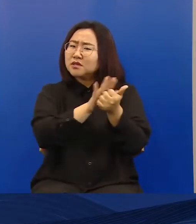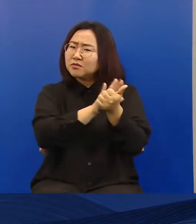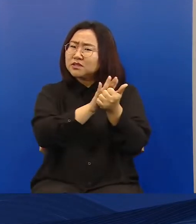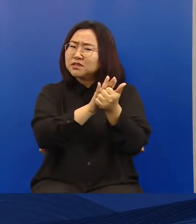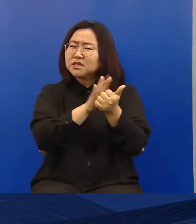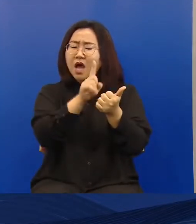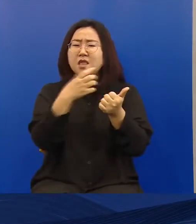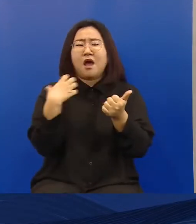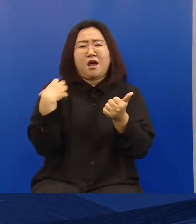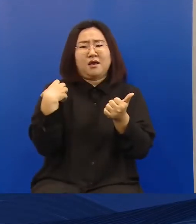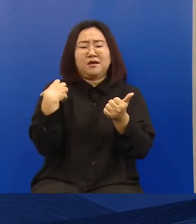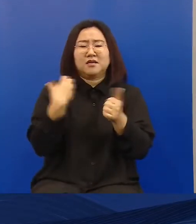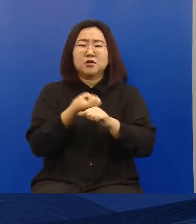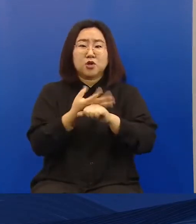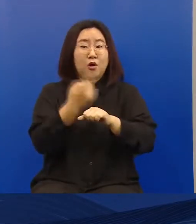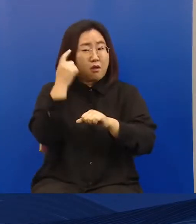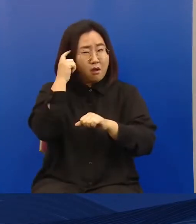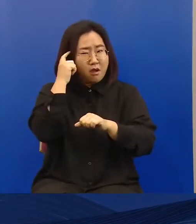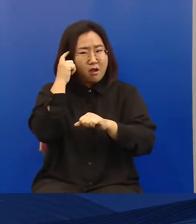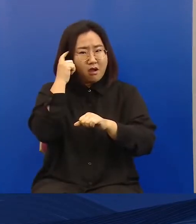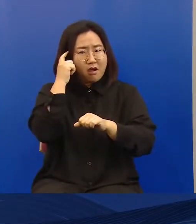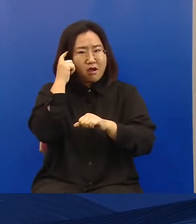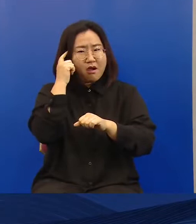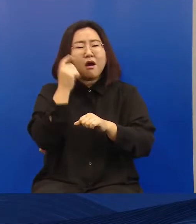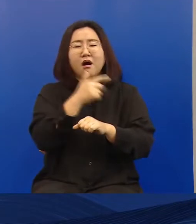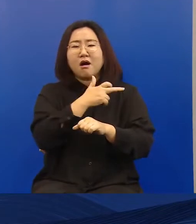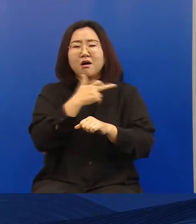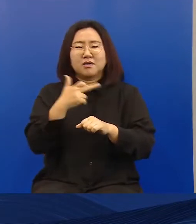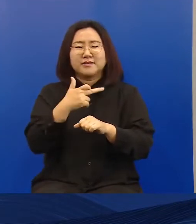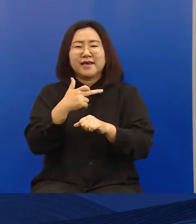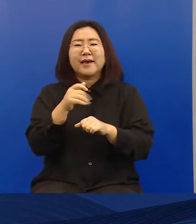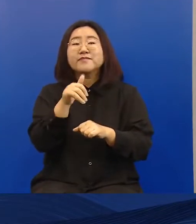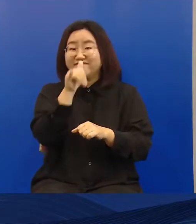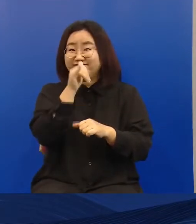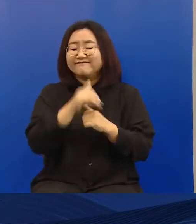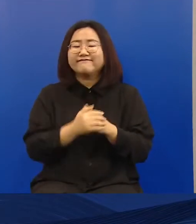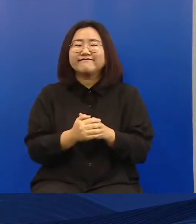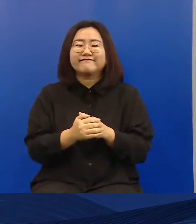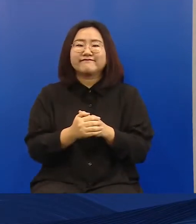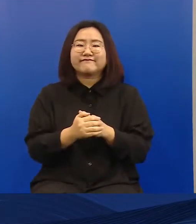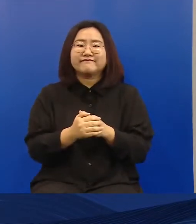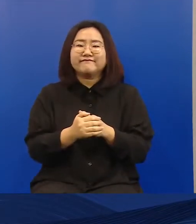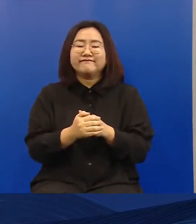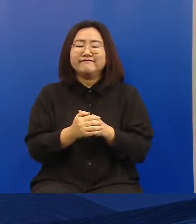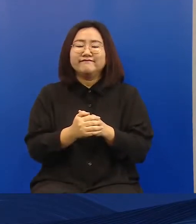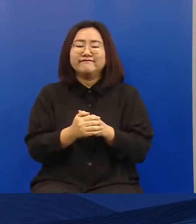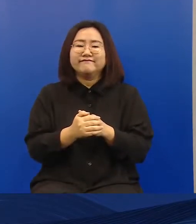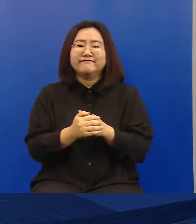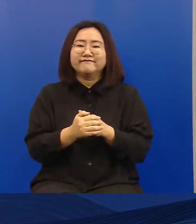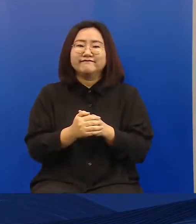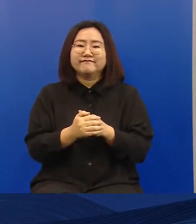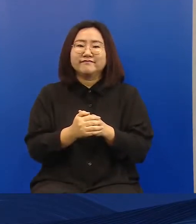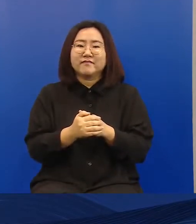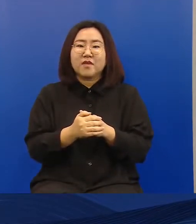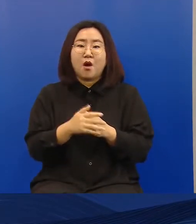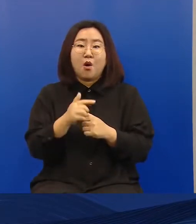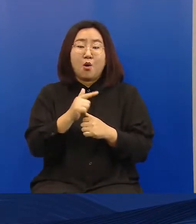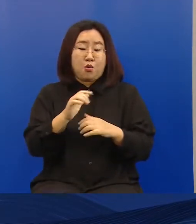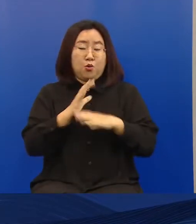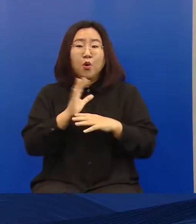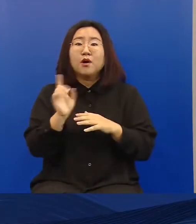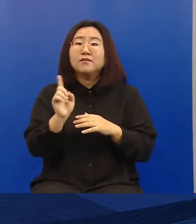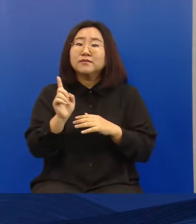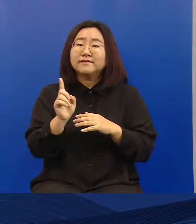as their first language, and there was this kind of thinking that we have to provide service for